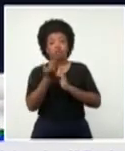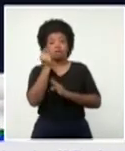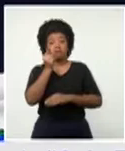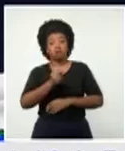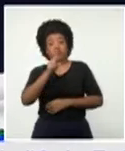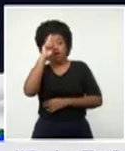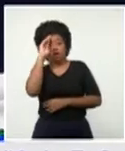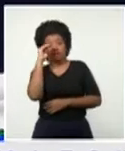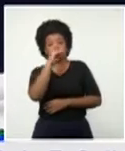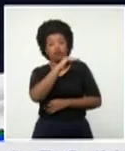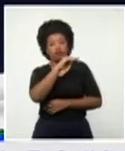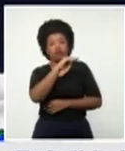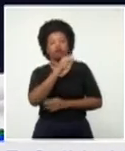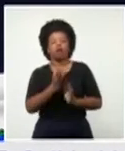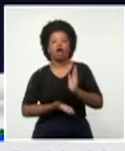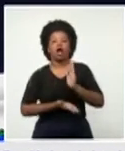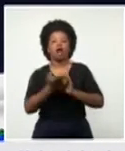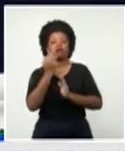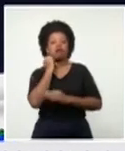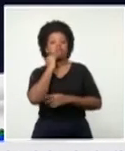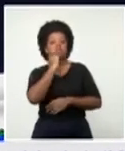cases, and